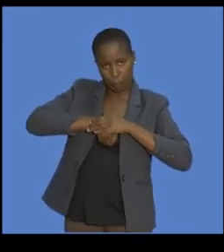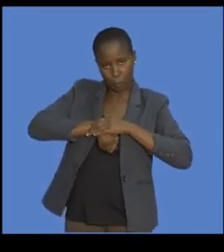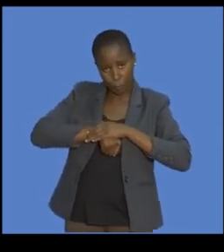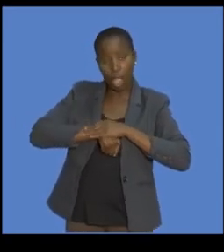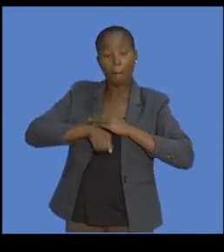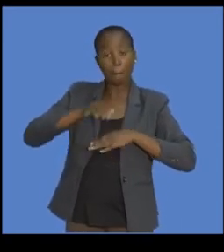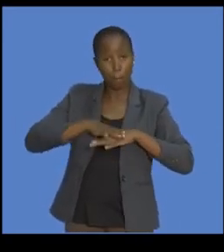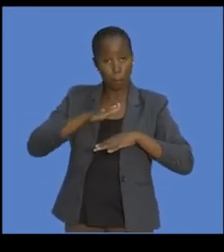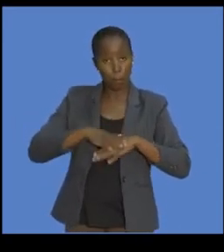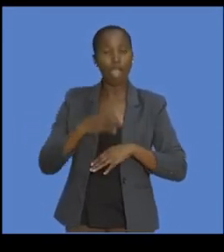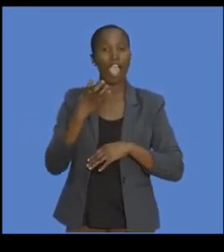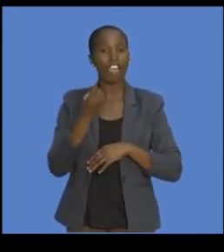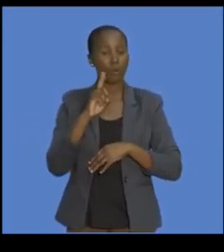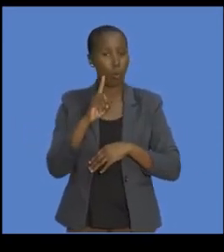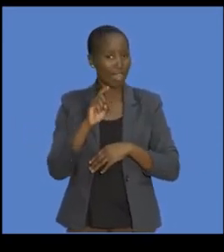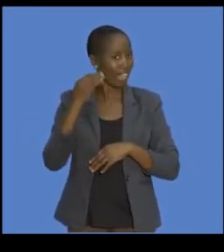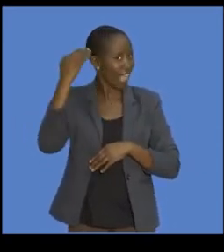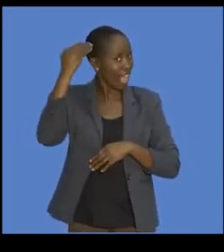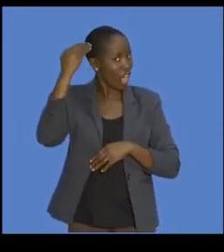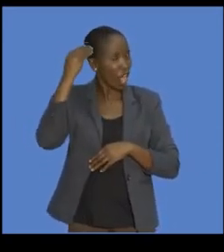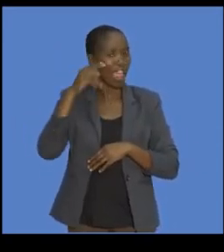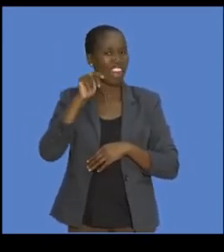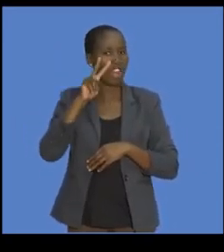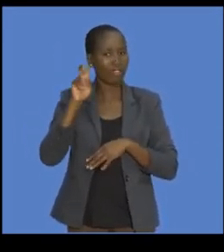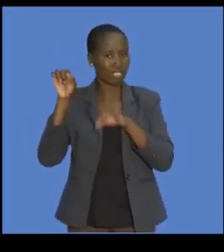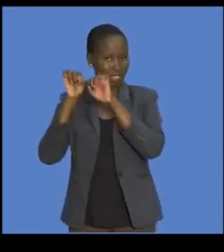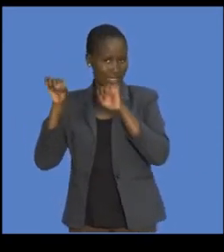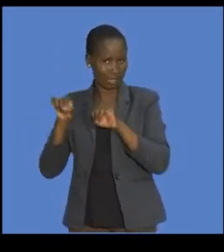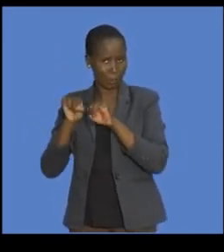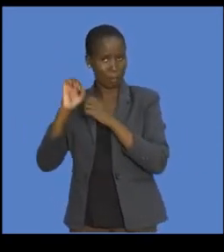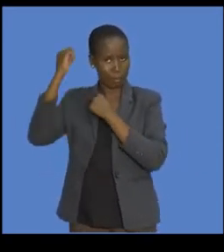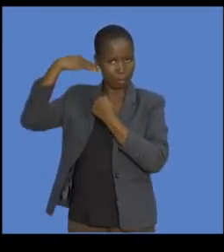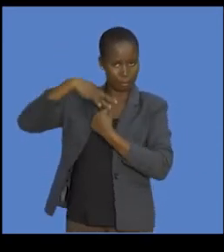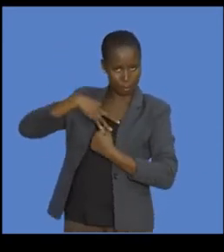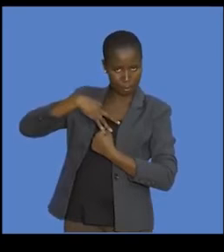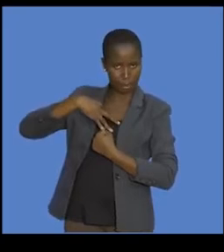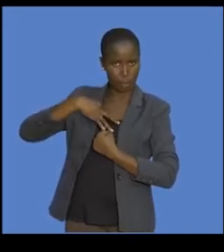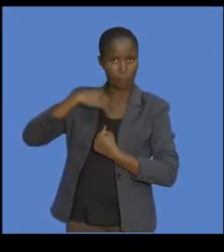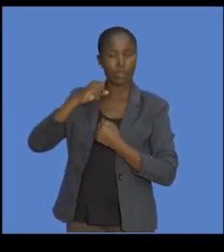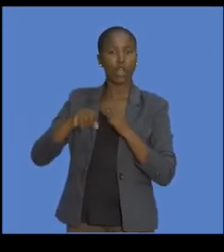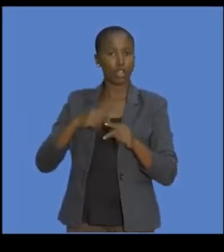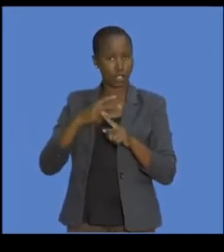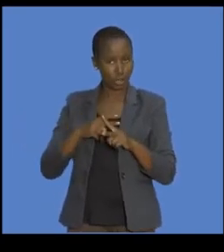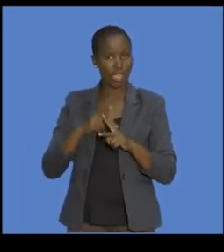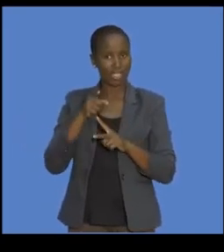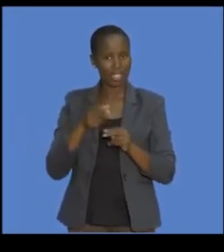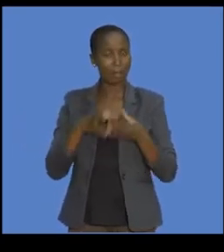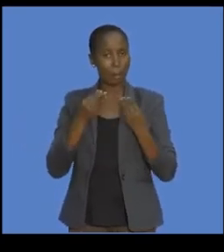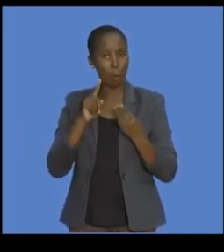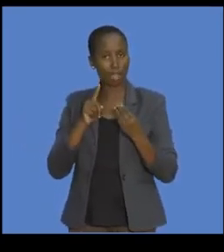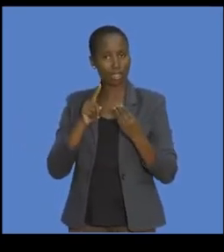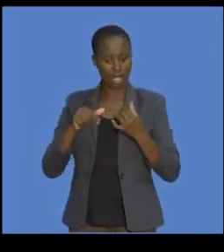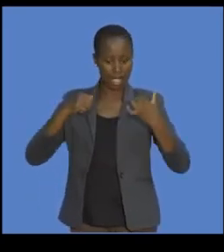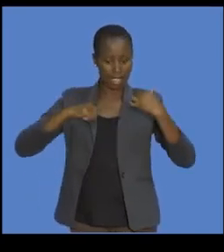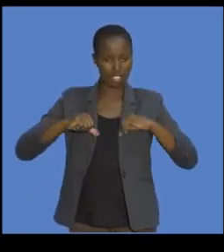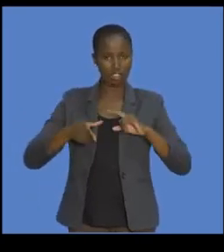the nerve impulses to the brain. There is a greater release of oxytocin. There is an intensifying action on the muscles of